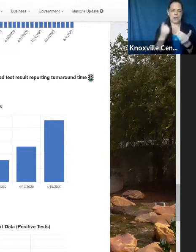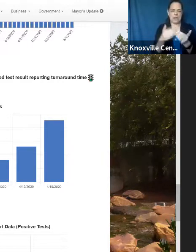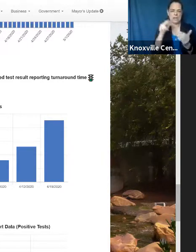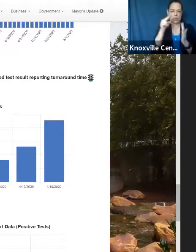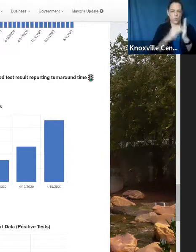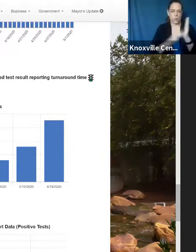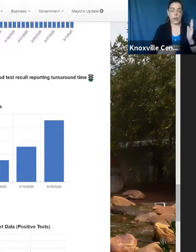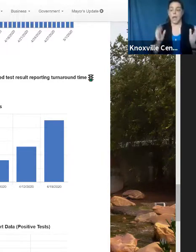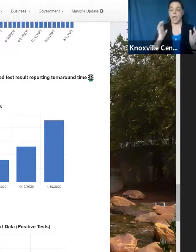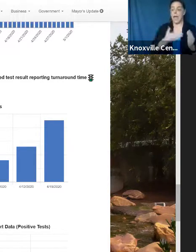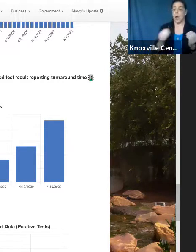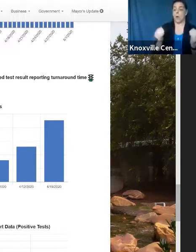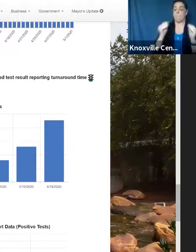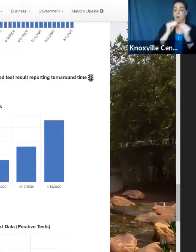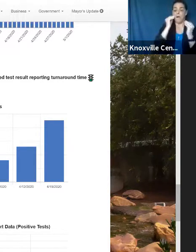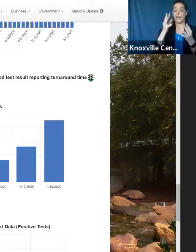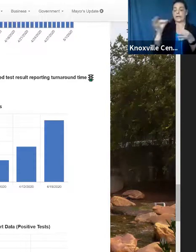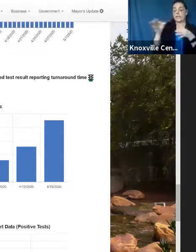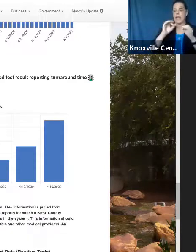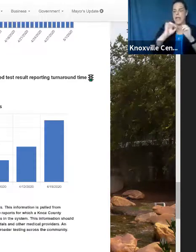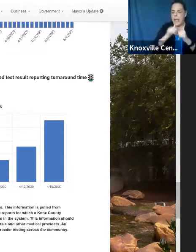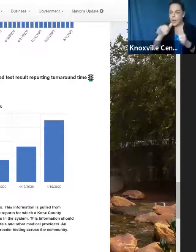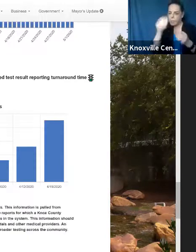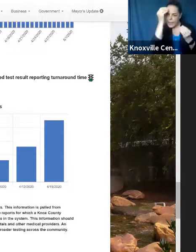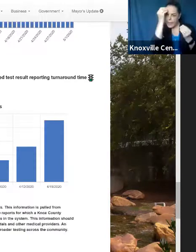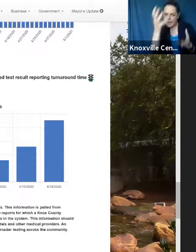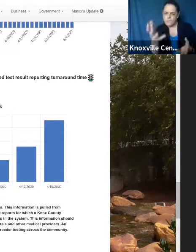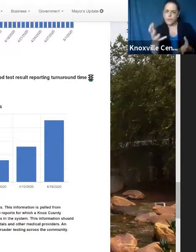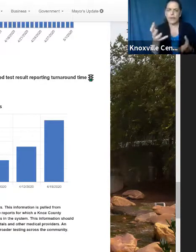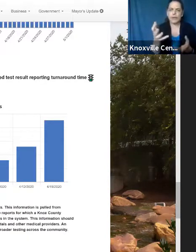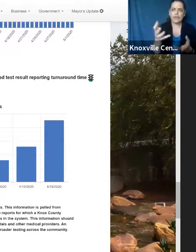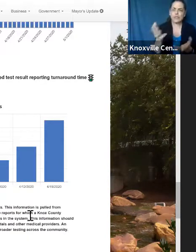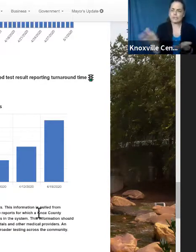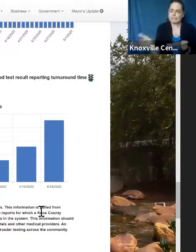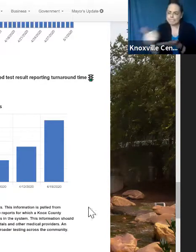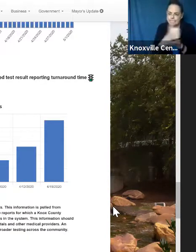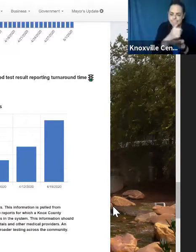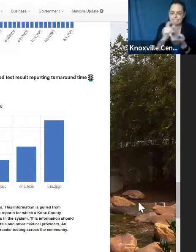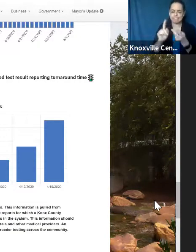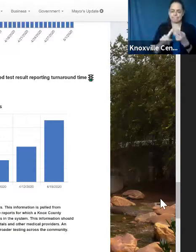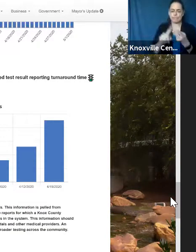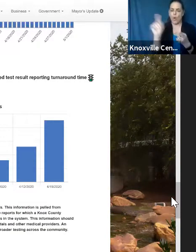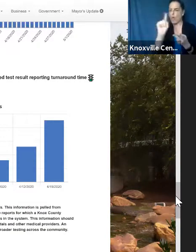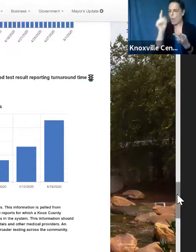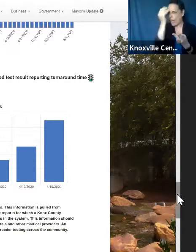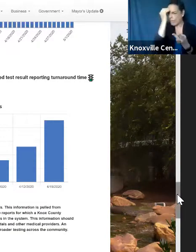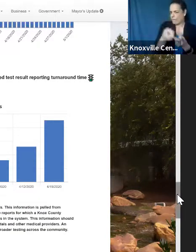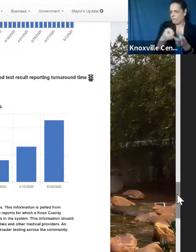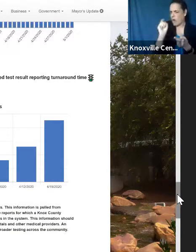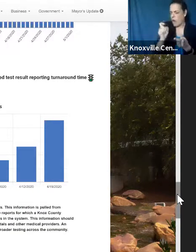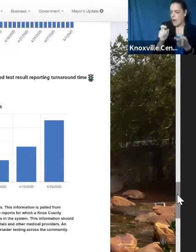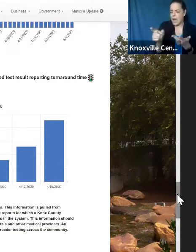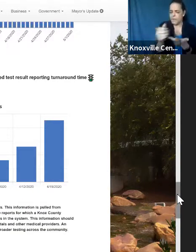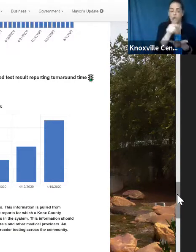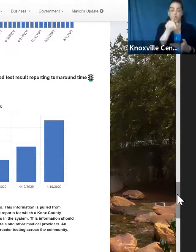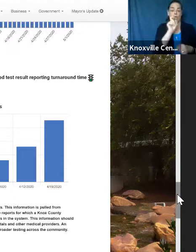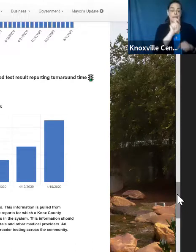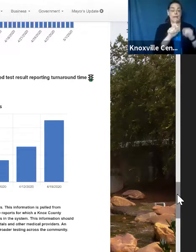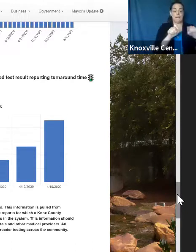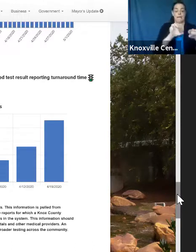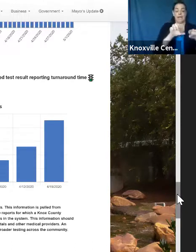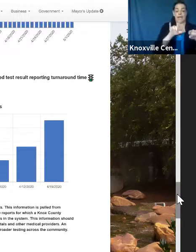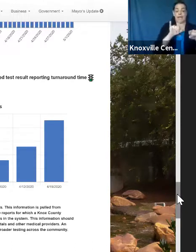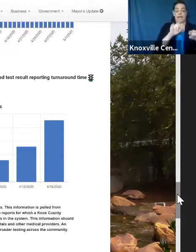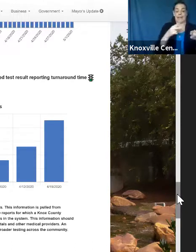more information explaining how the data is gathered and where it comes from. If you click on the click here for more information,